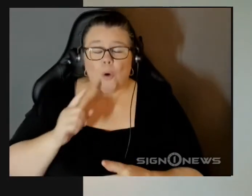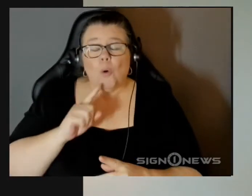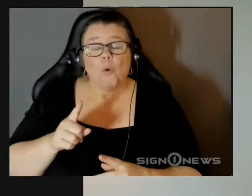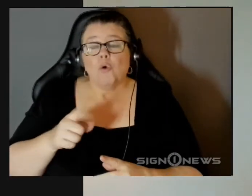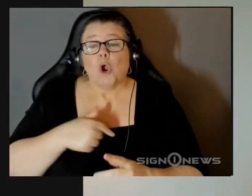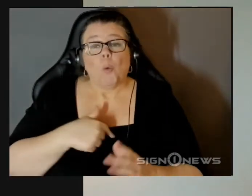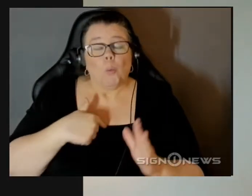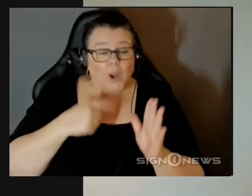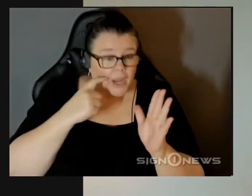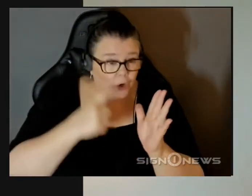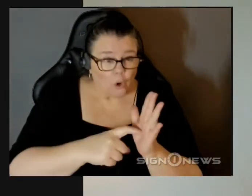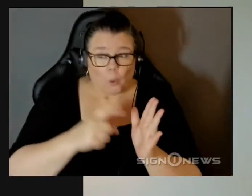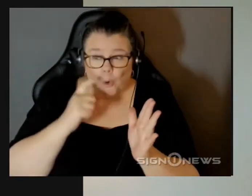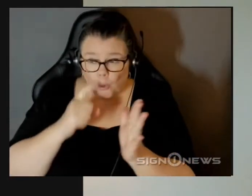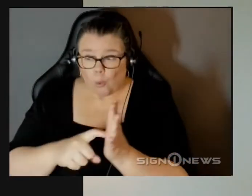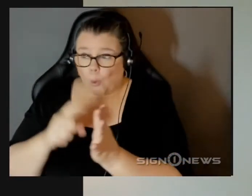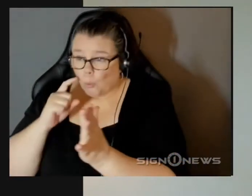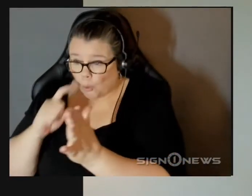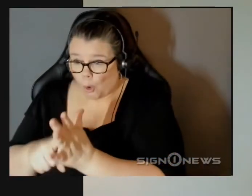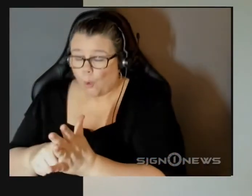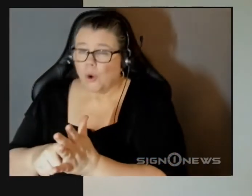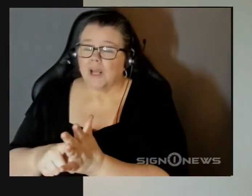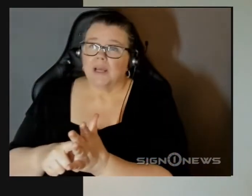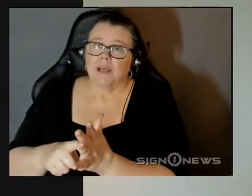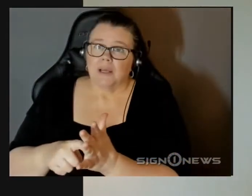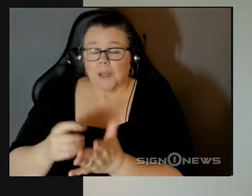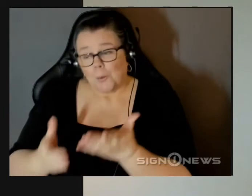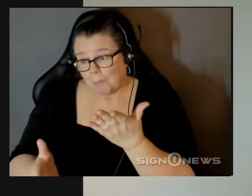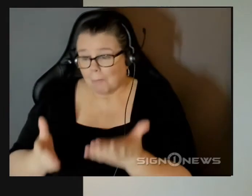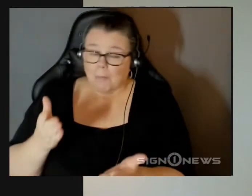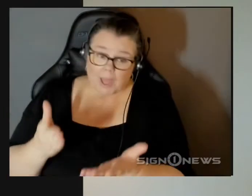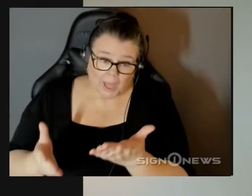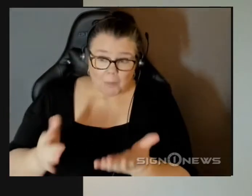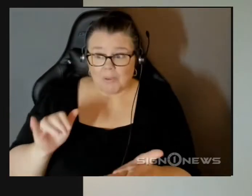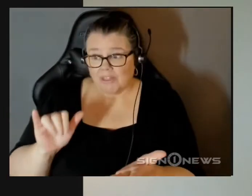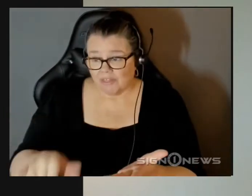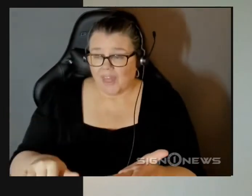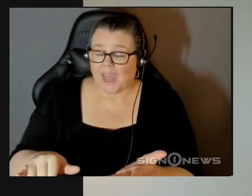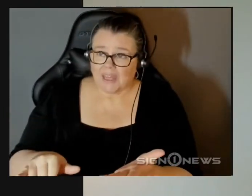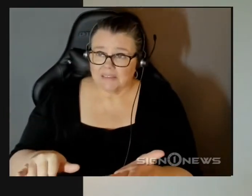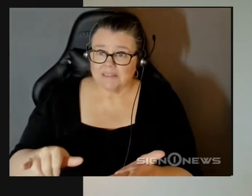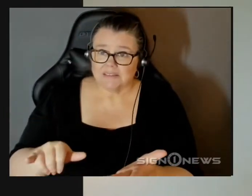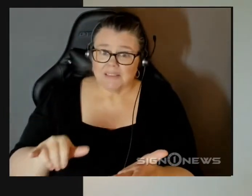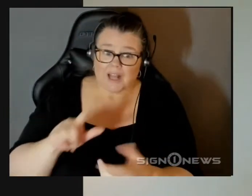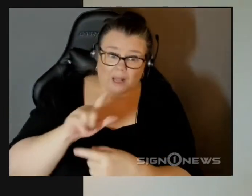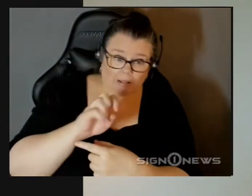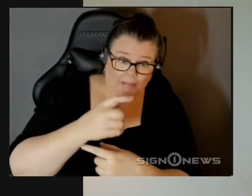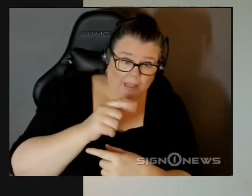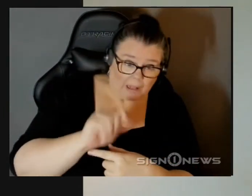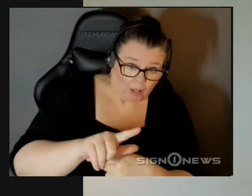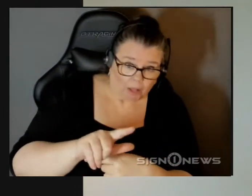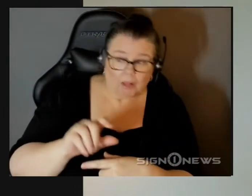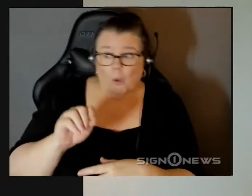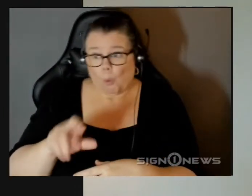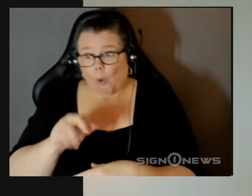and what might be legal, which may not, or often not the same thing, right? And so I think